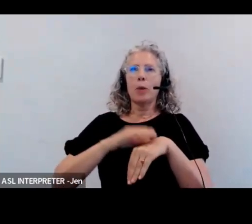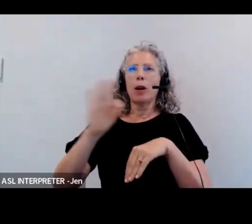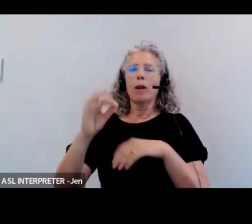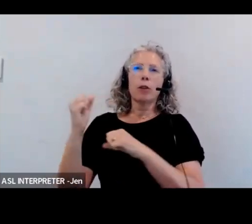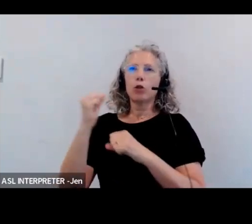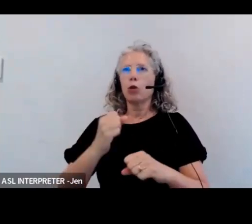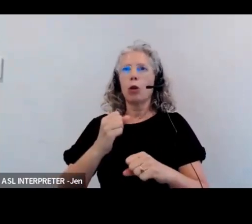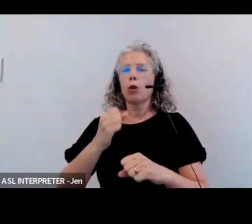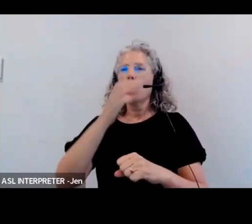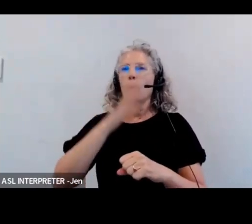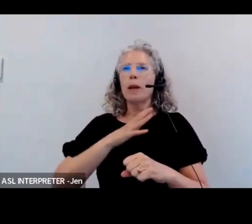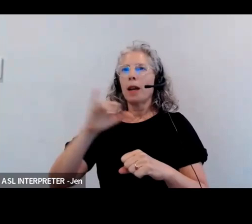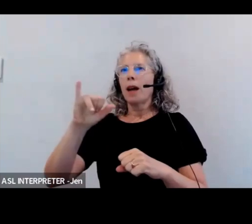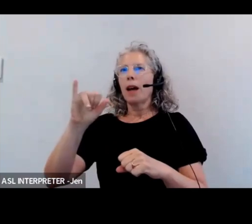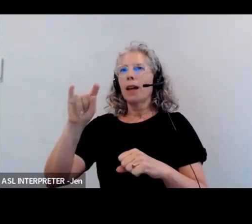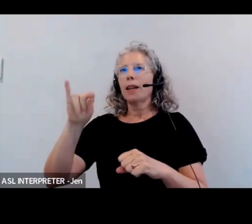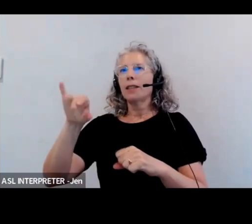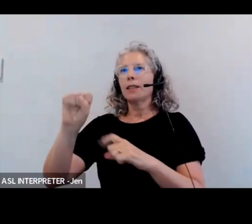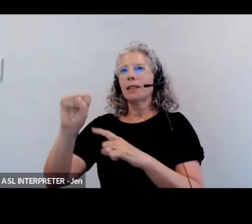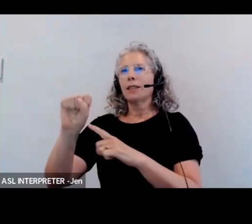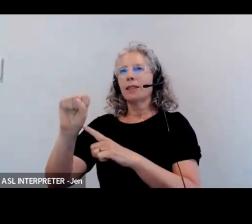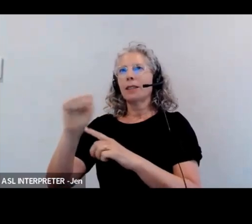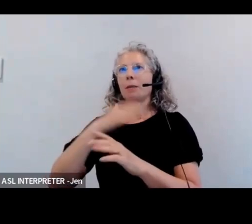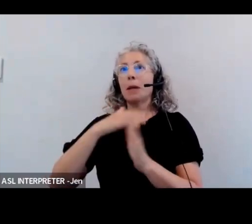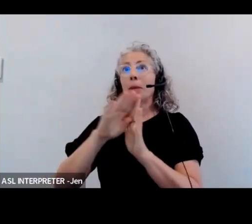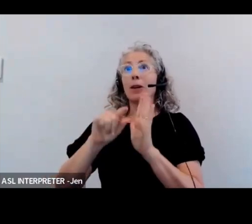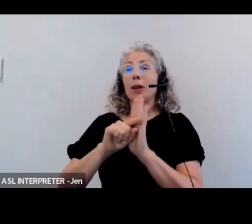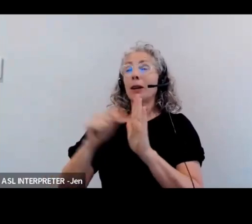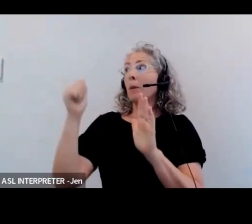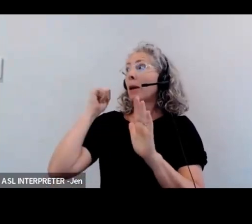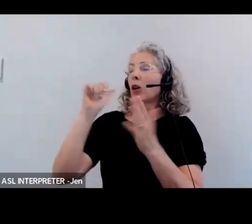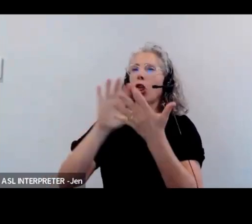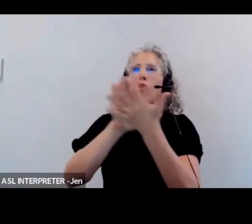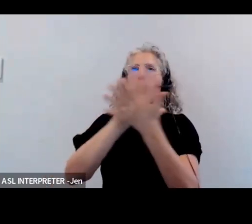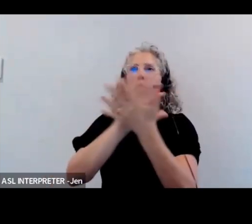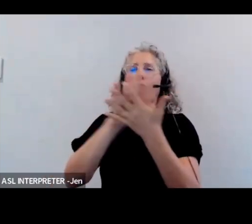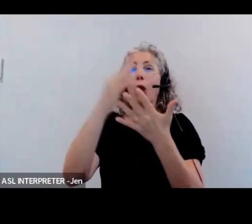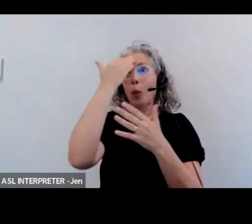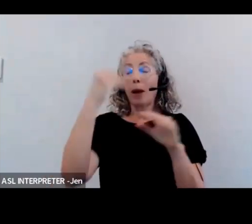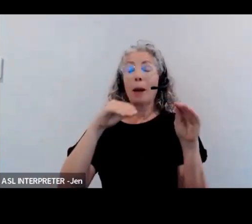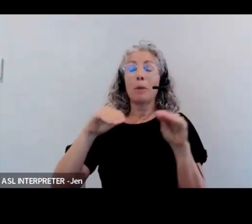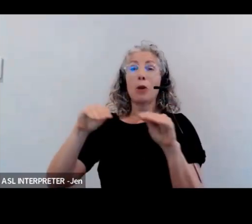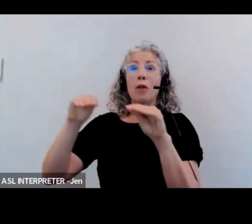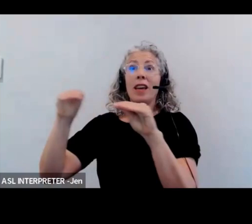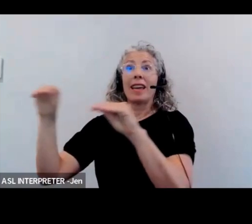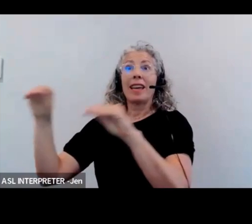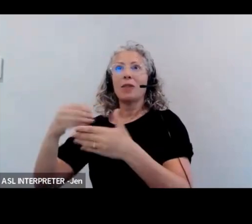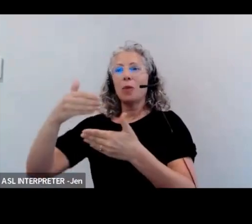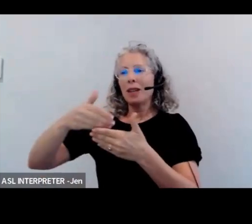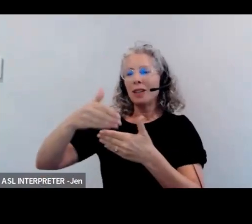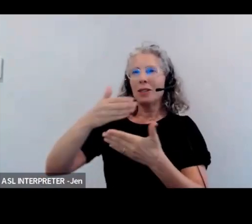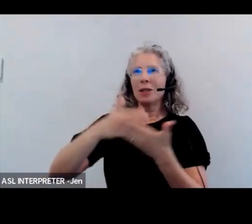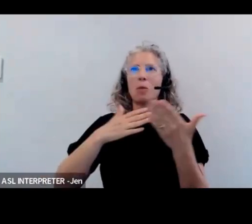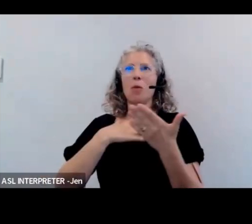Black womanitis. And my background is blurred because I'm moving. So there's like a window and some